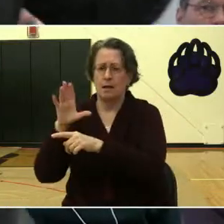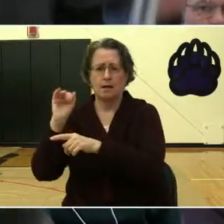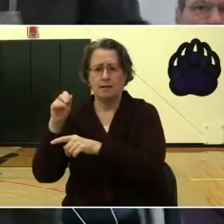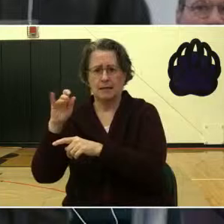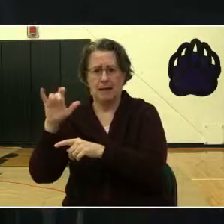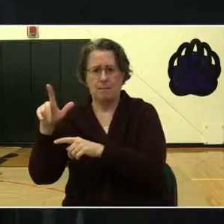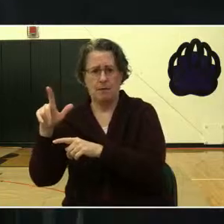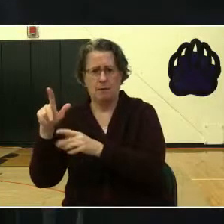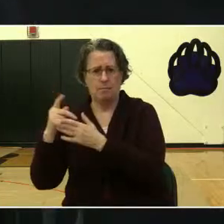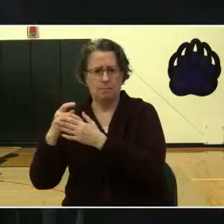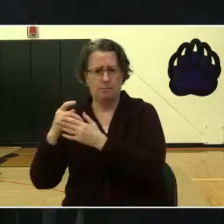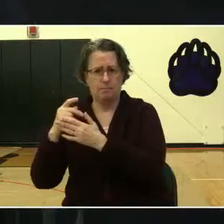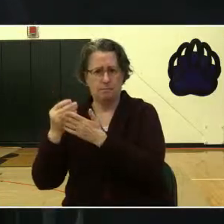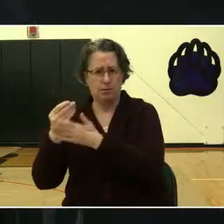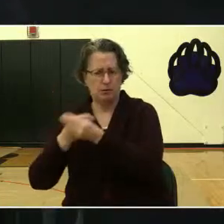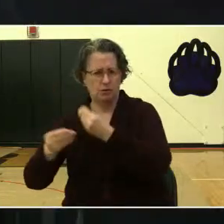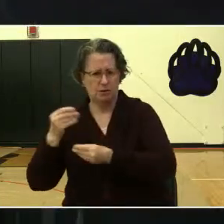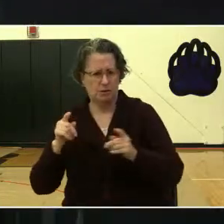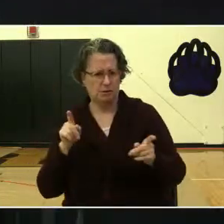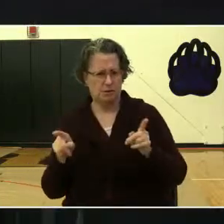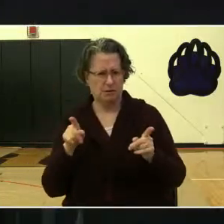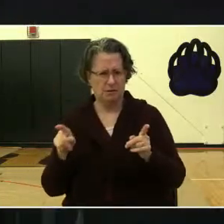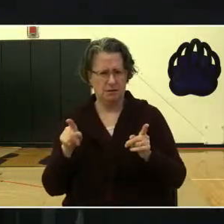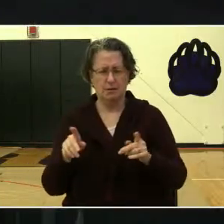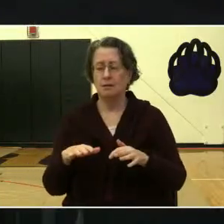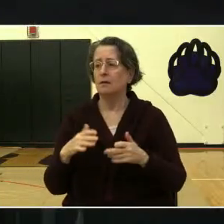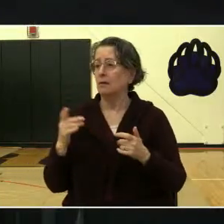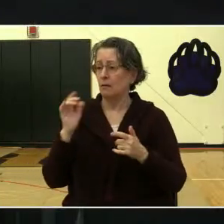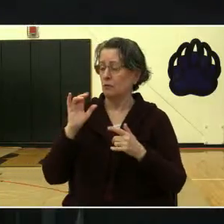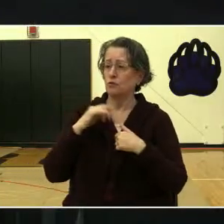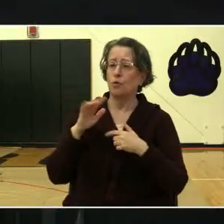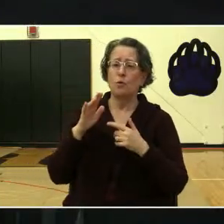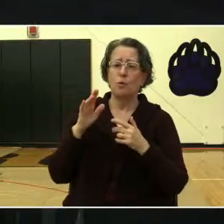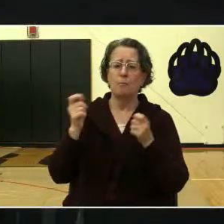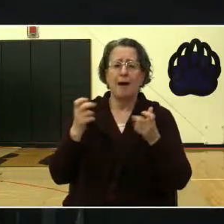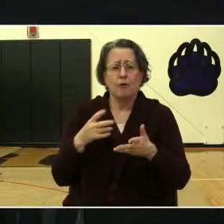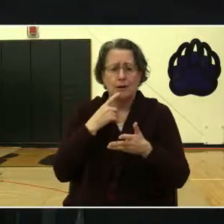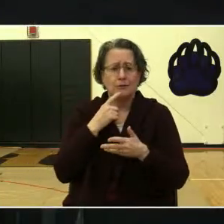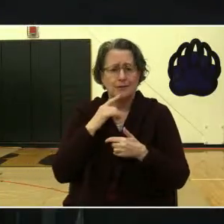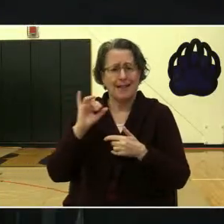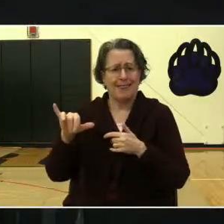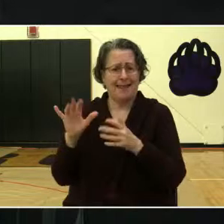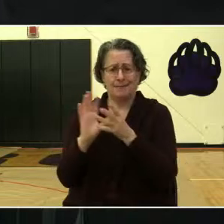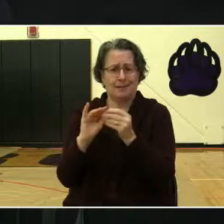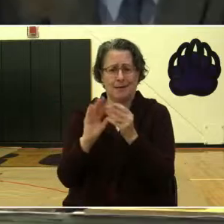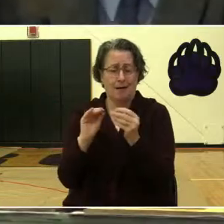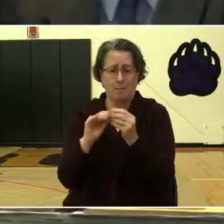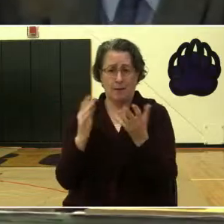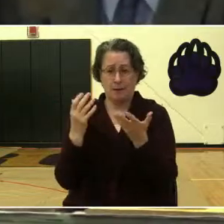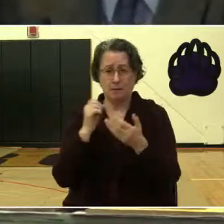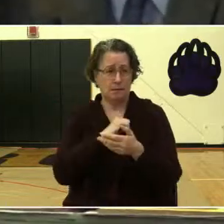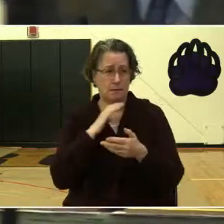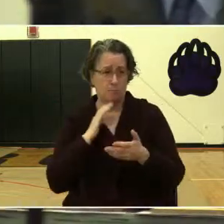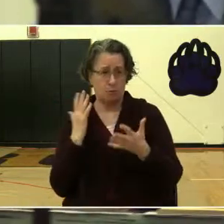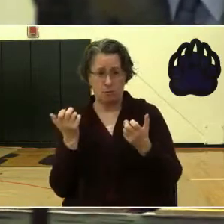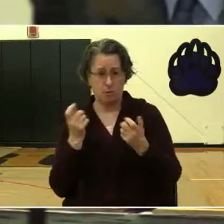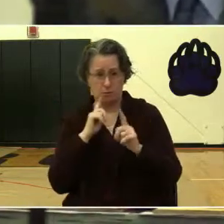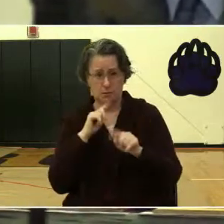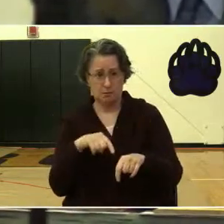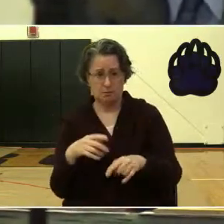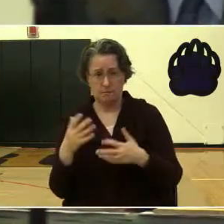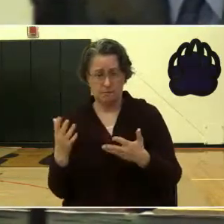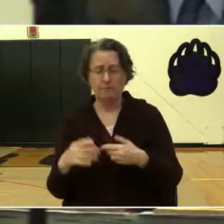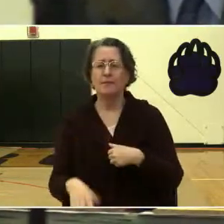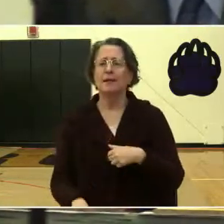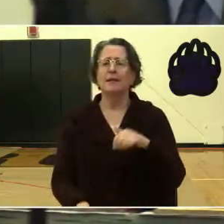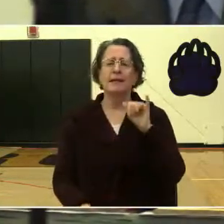comment thank you sounds like that last one's a comment um if the select board wants to respond I Administration